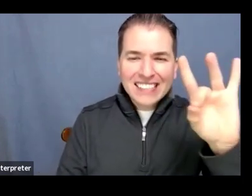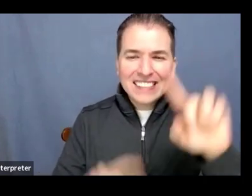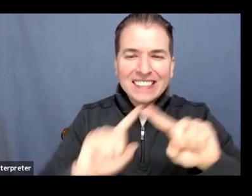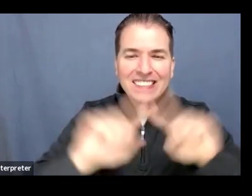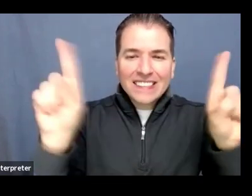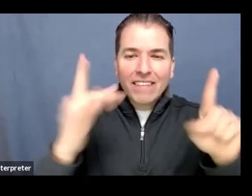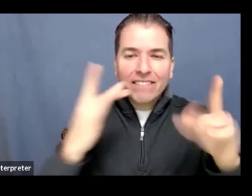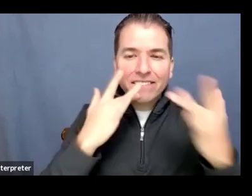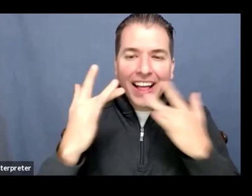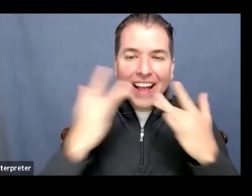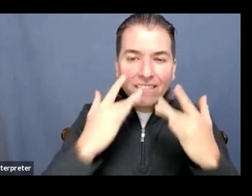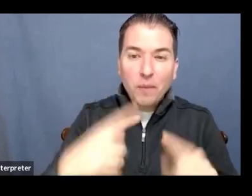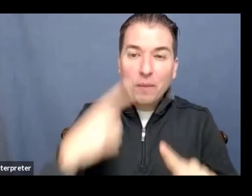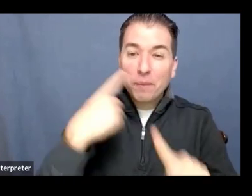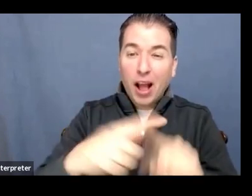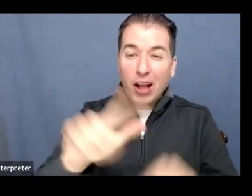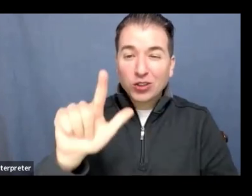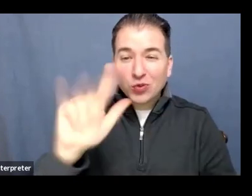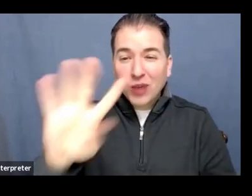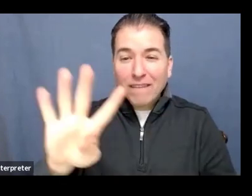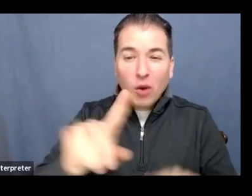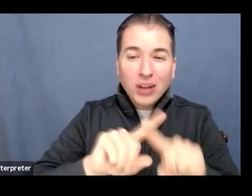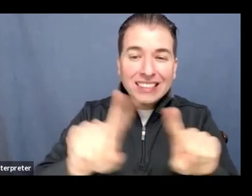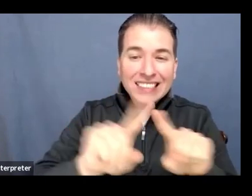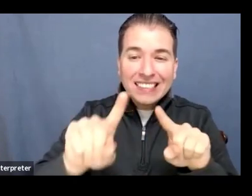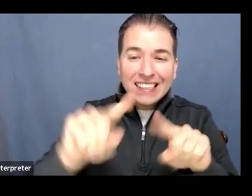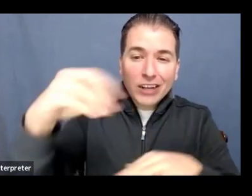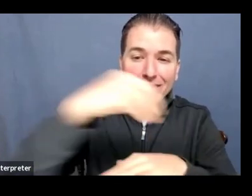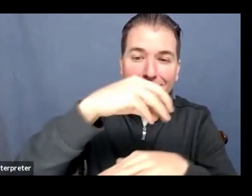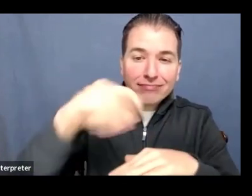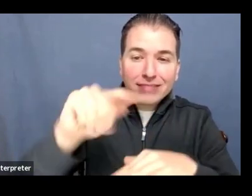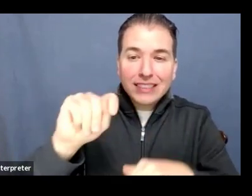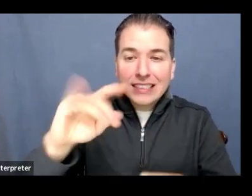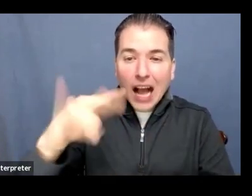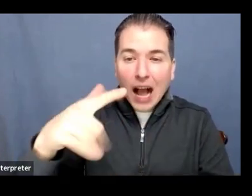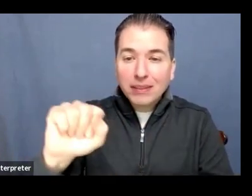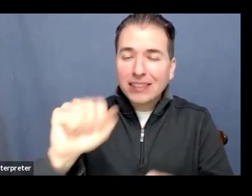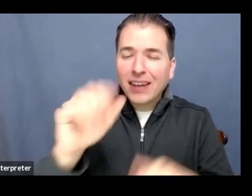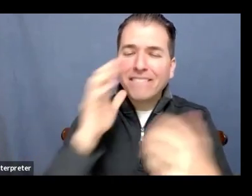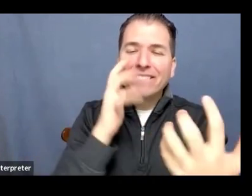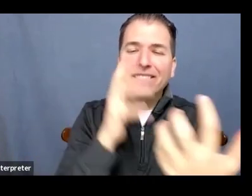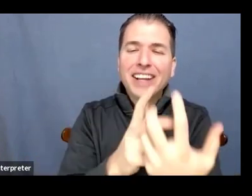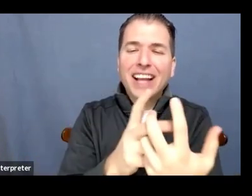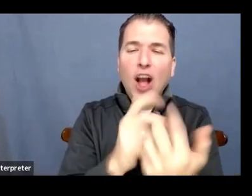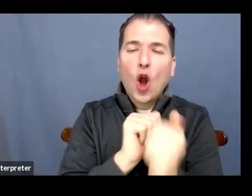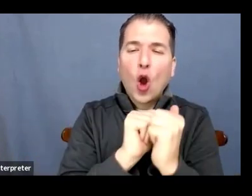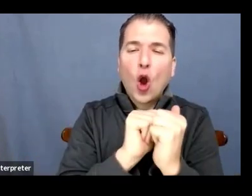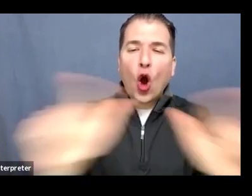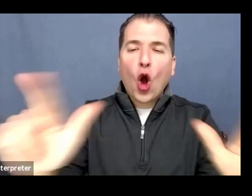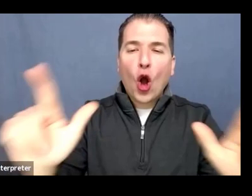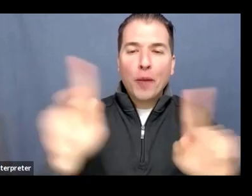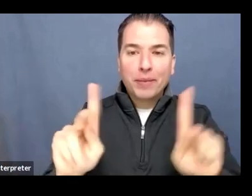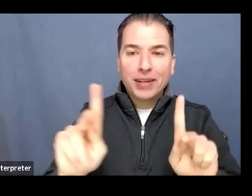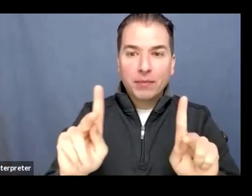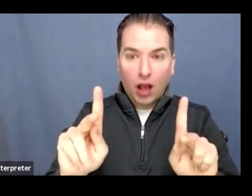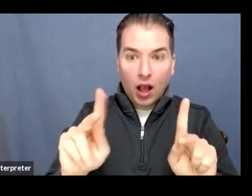different toppings. Everybody can have whatever it is that they want. So that's the new belief. So rather than having dessert at